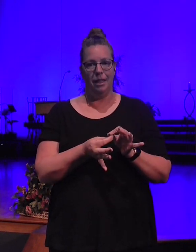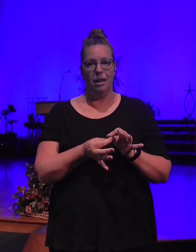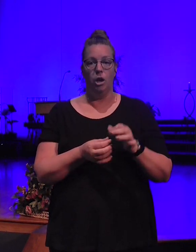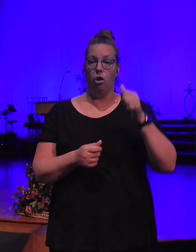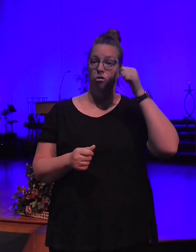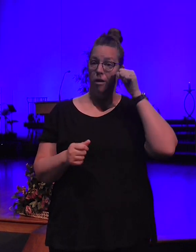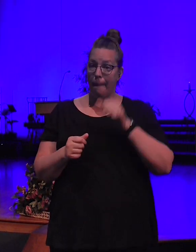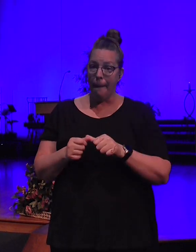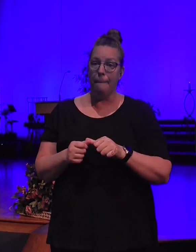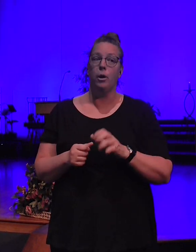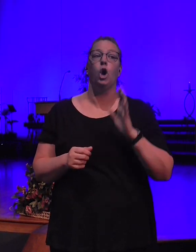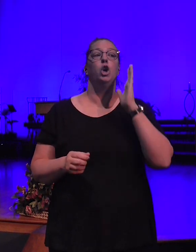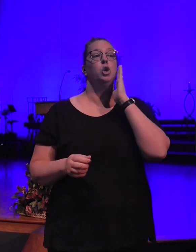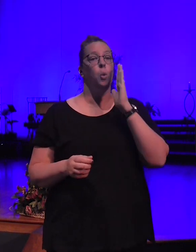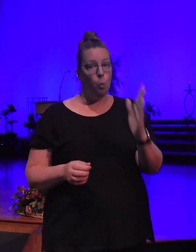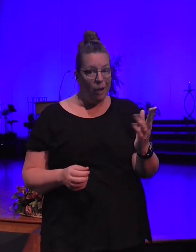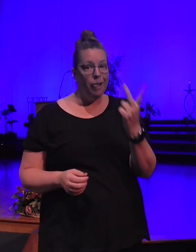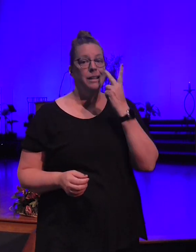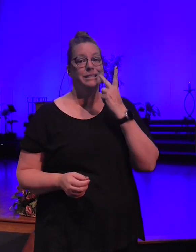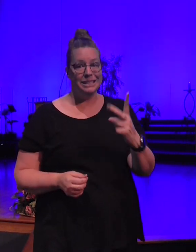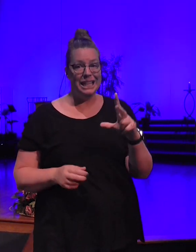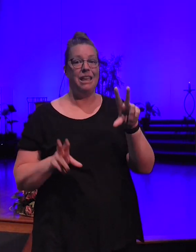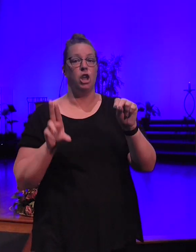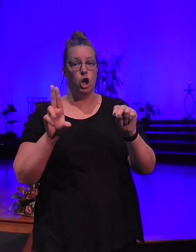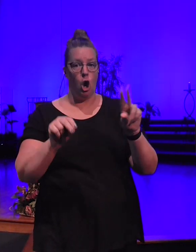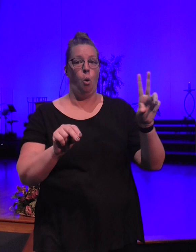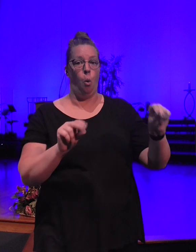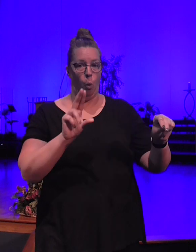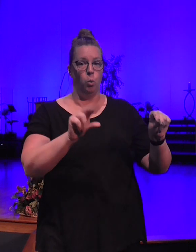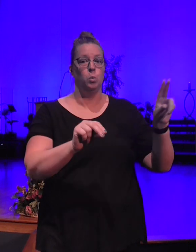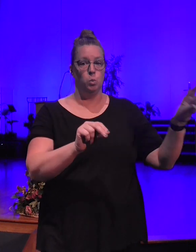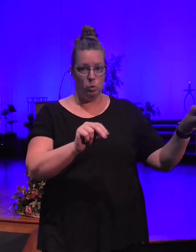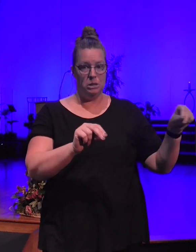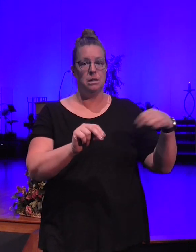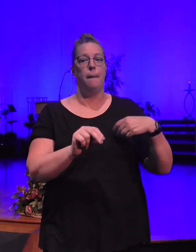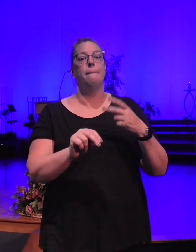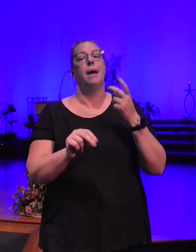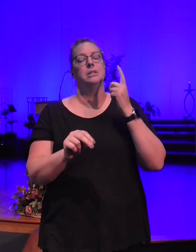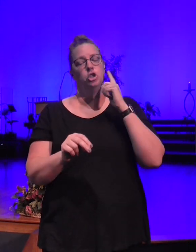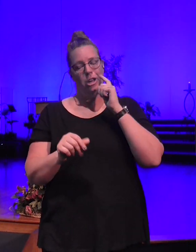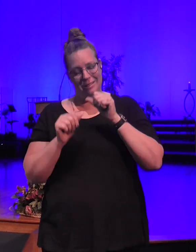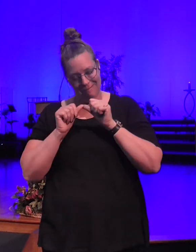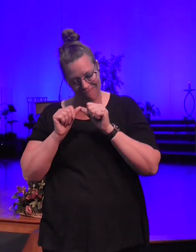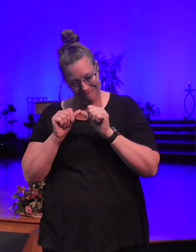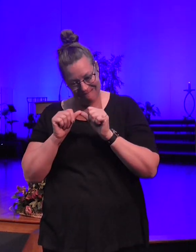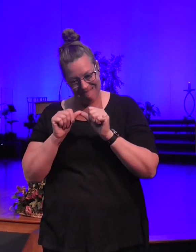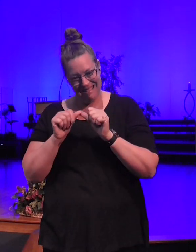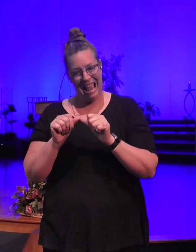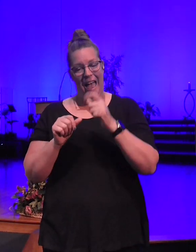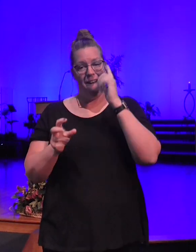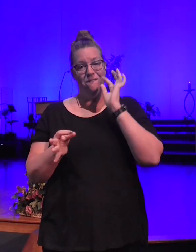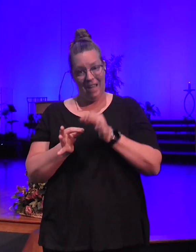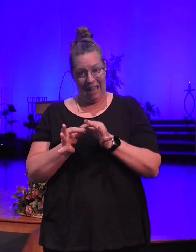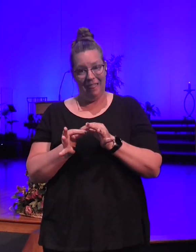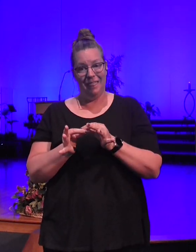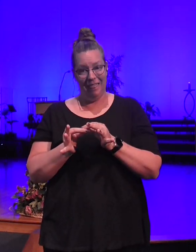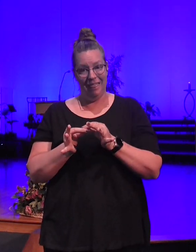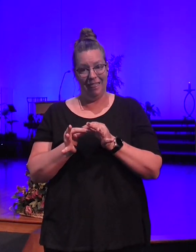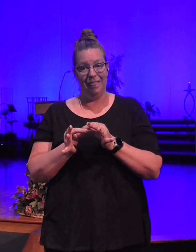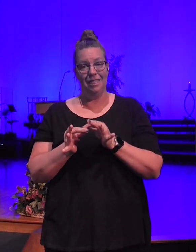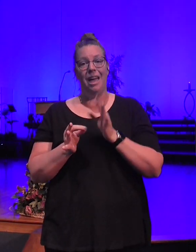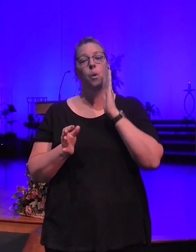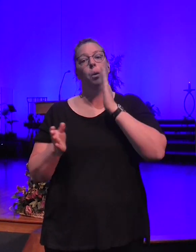get some no's. There are going to be things that happen, but have faith that this is going to